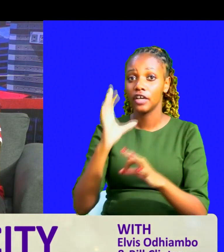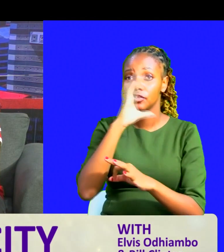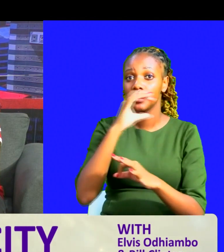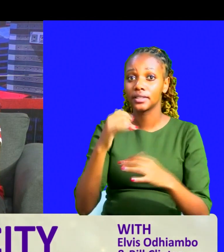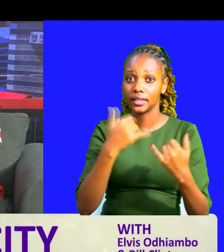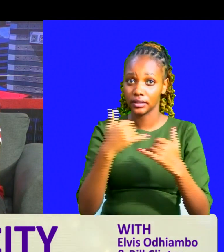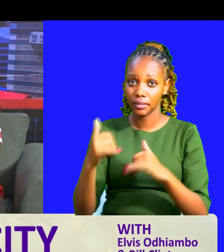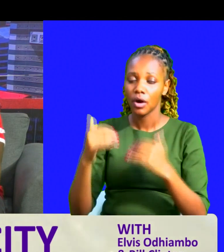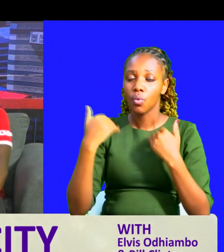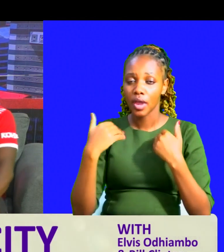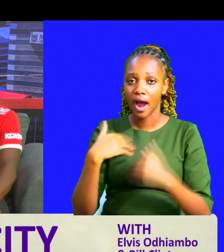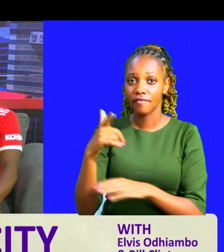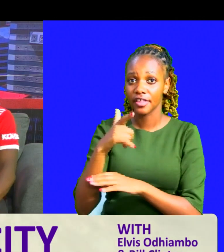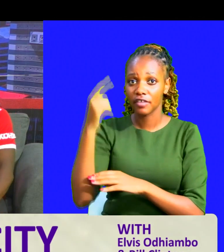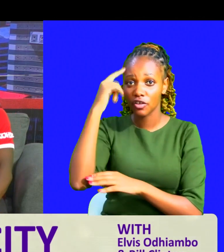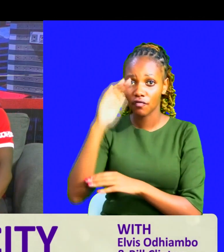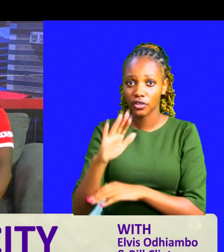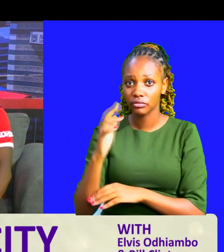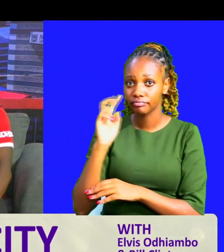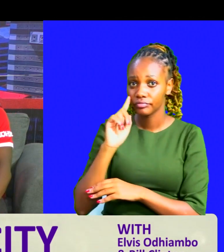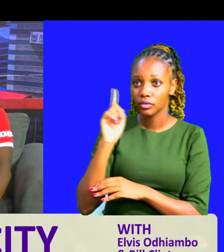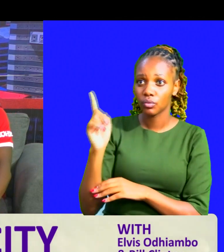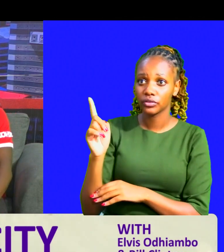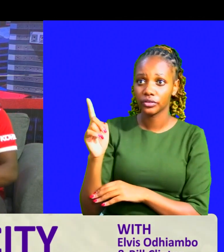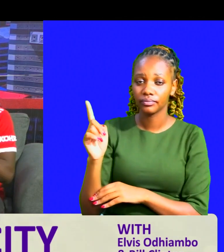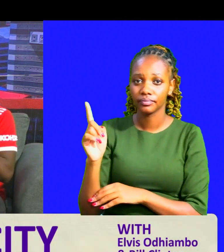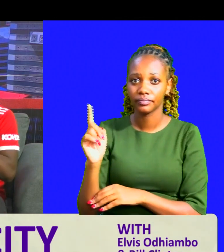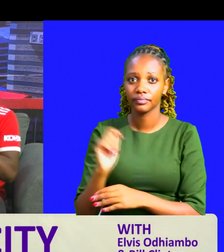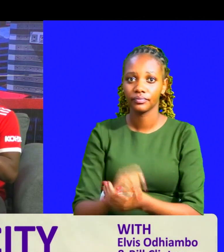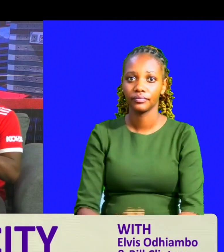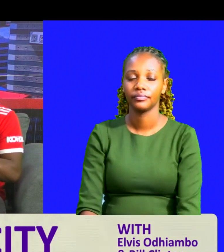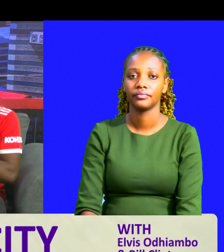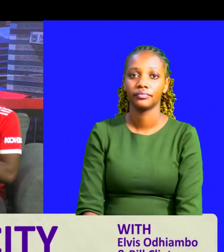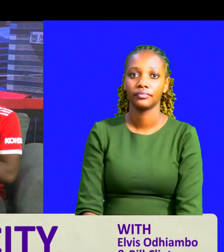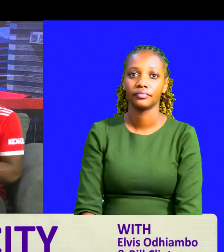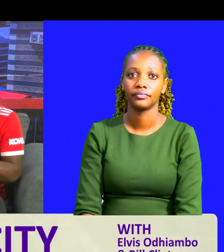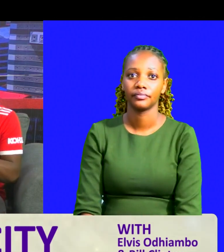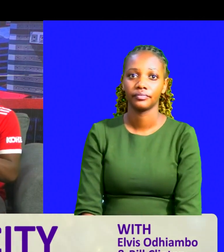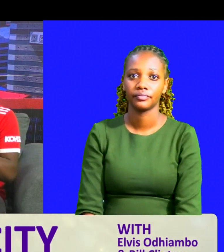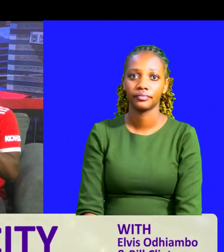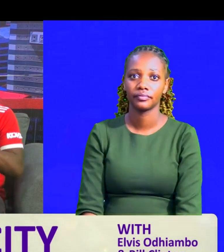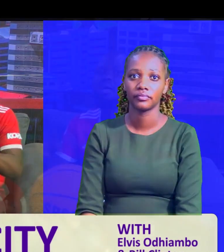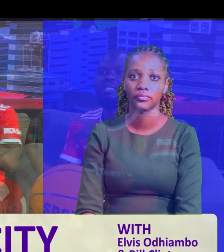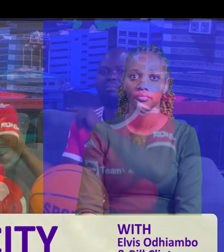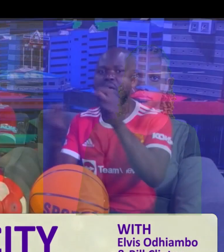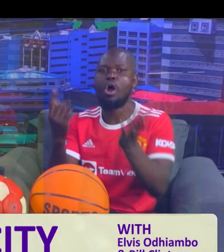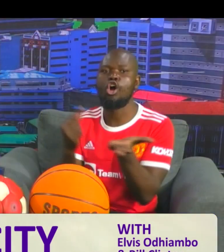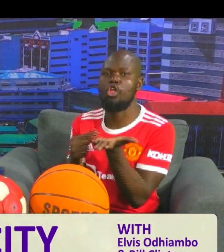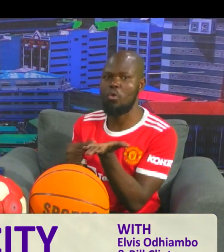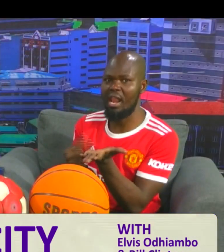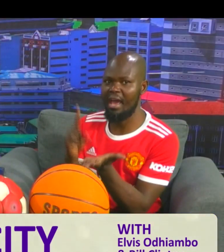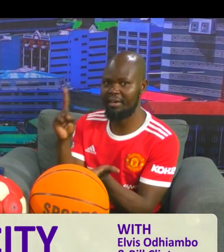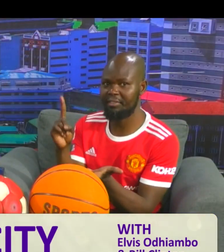have the highlight for you, and this is how it went down. Just a minute. Right. Before we go to the clip. Yes. Also,